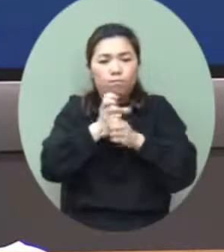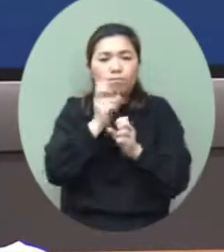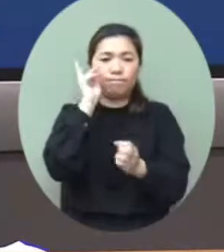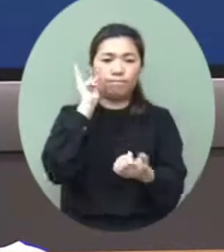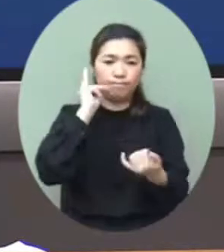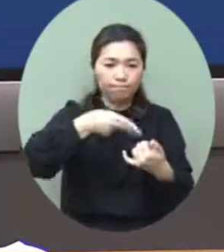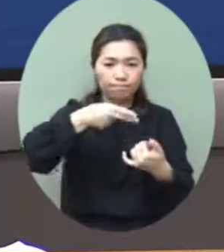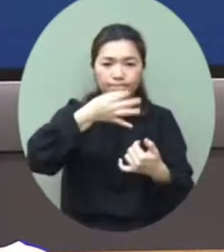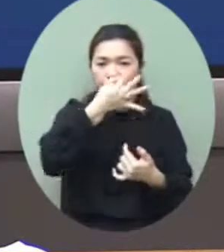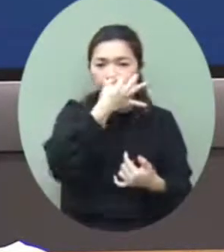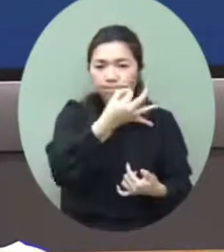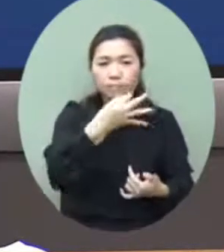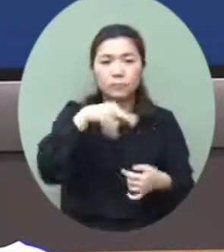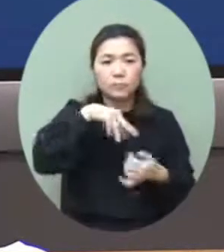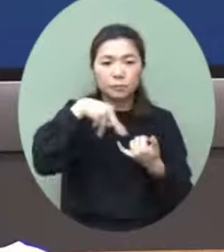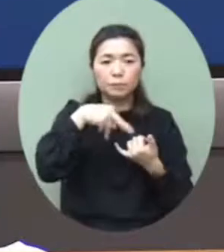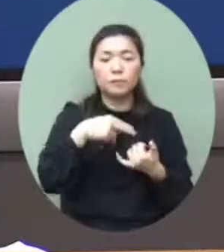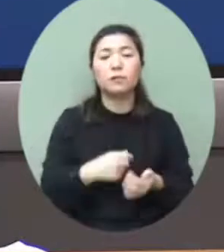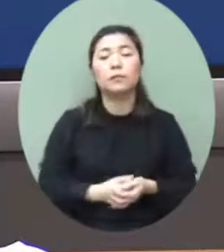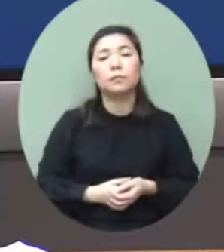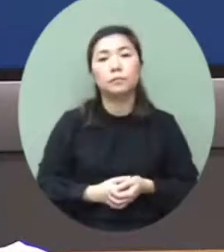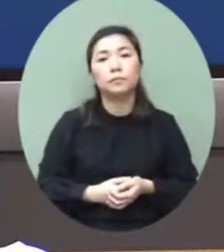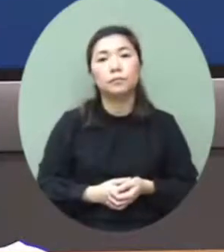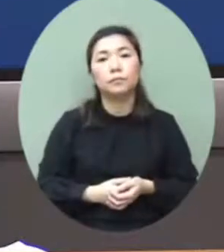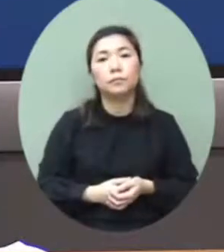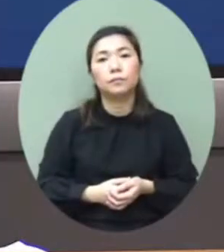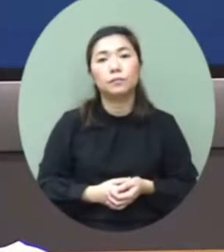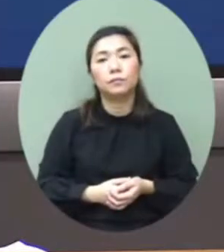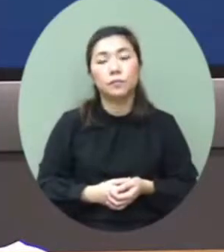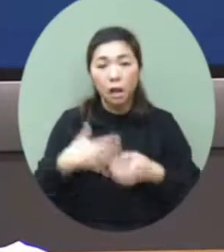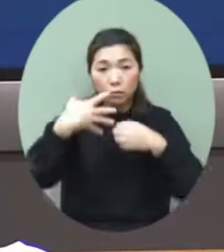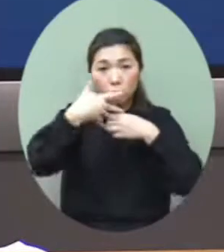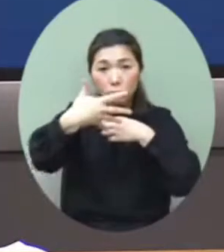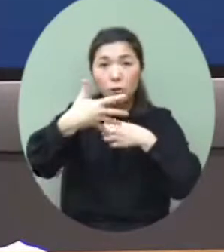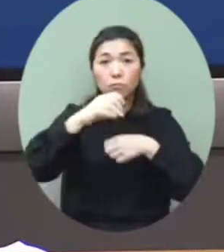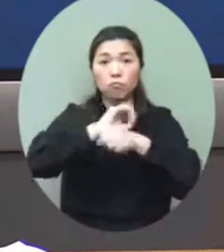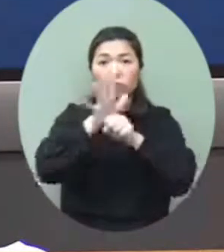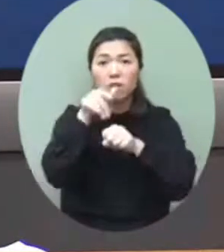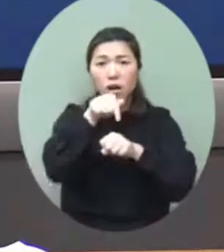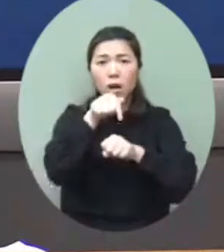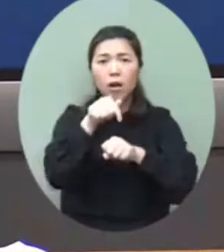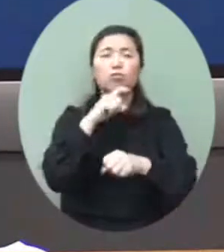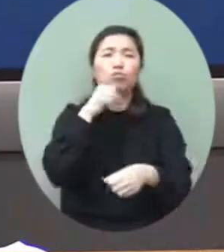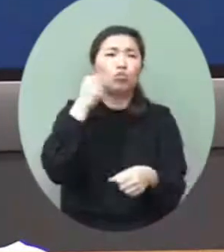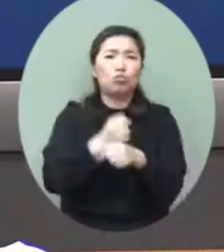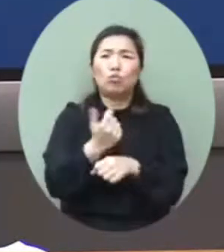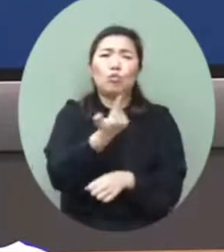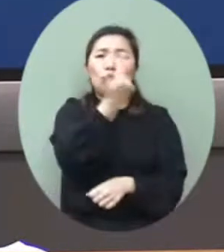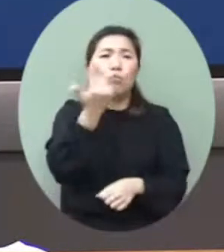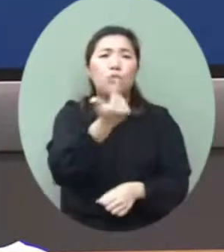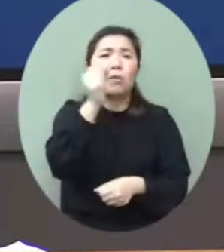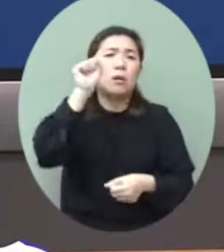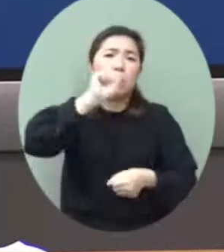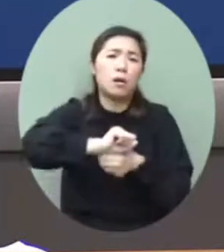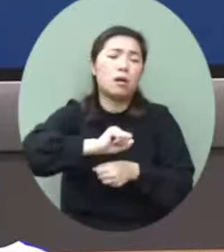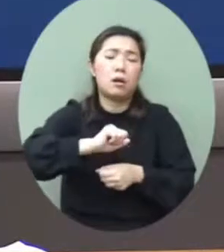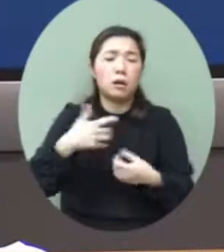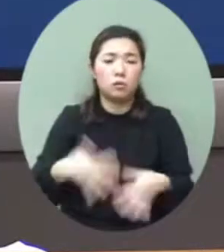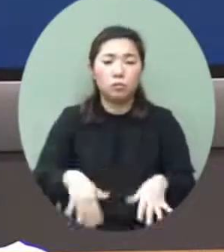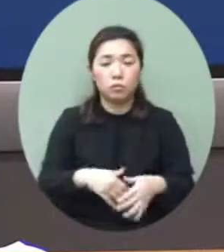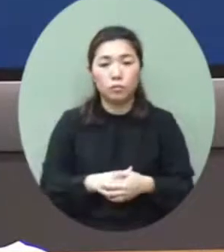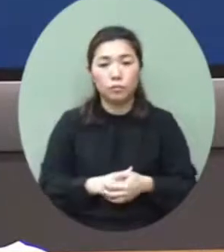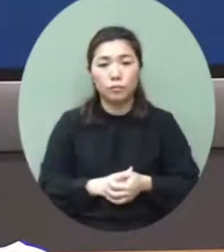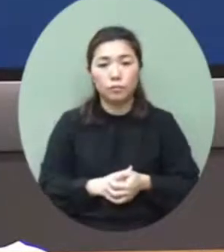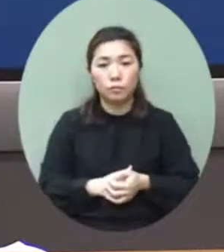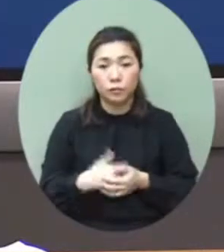the restricted areas are subject to mandatory PCR tests. We